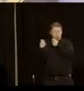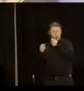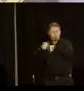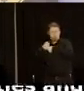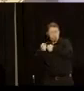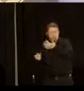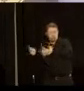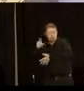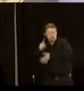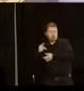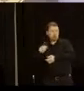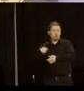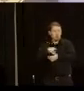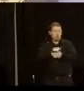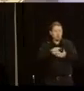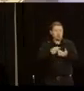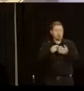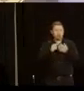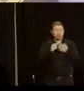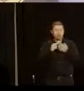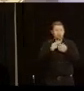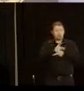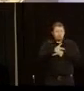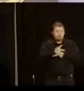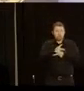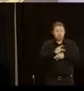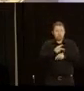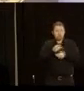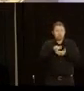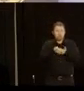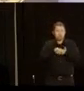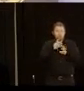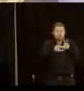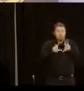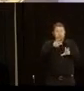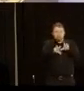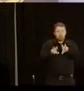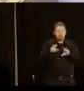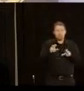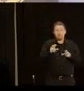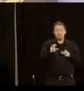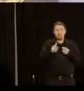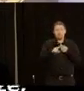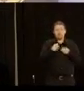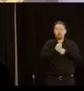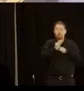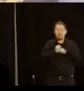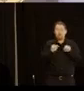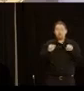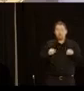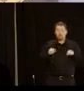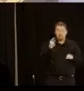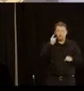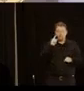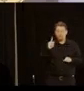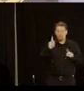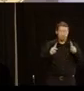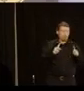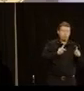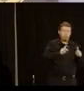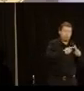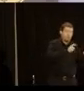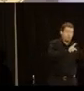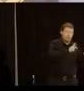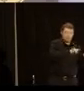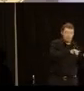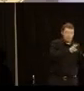to making sure that exceptional Floridians can live, learn, work, and integrate into our communities from Key West to Pensacola. And over